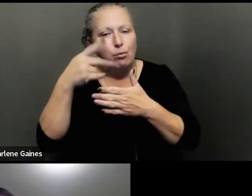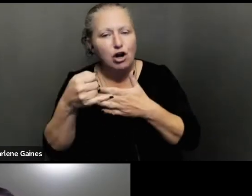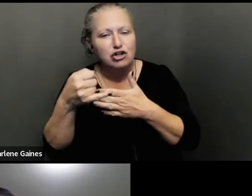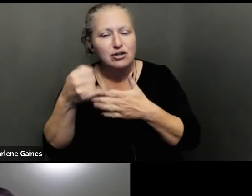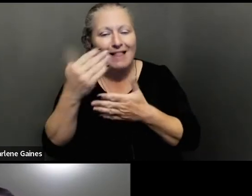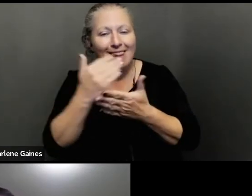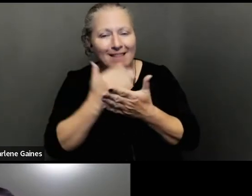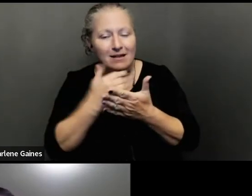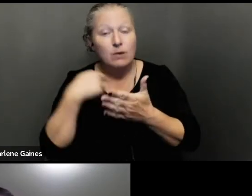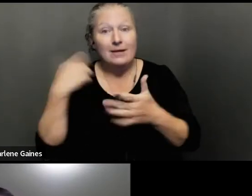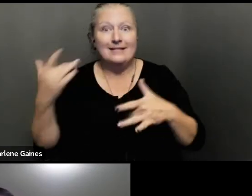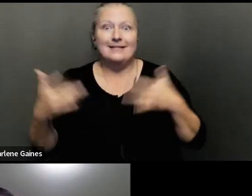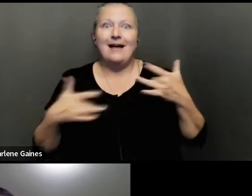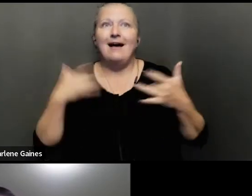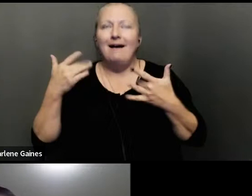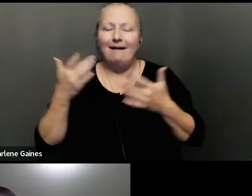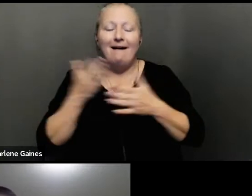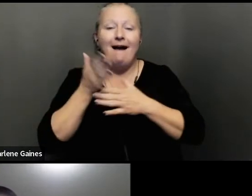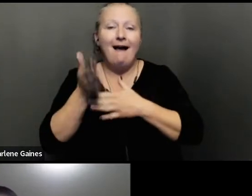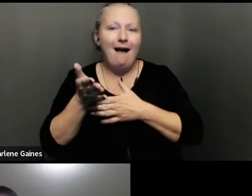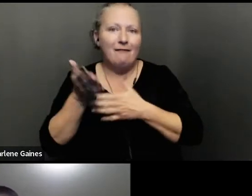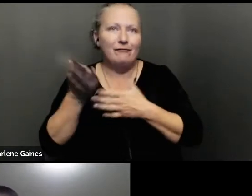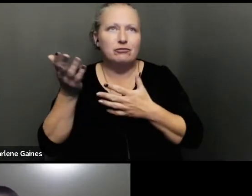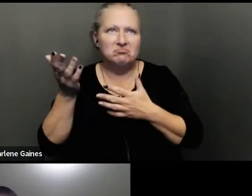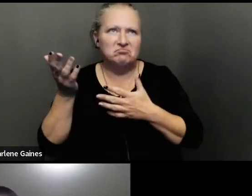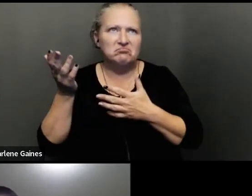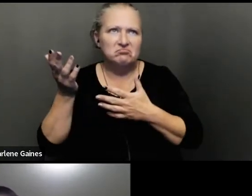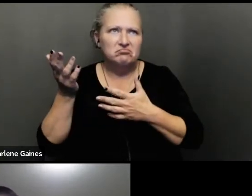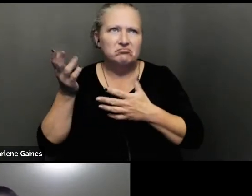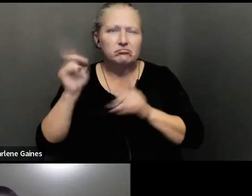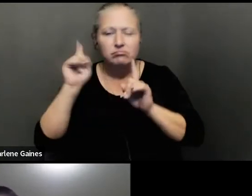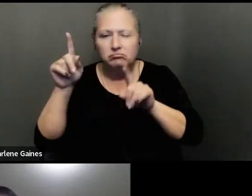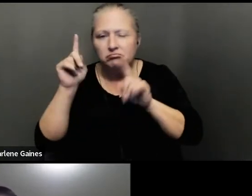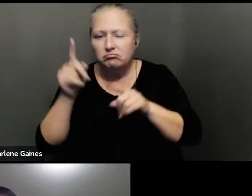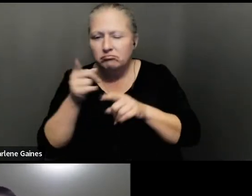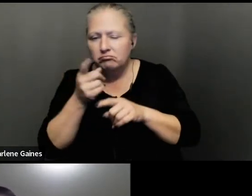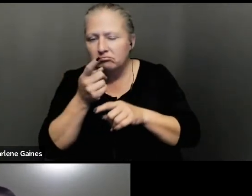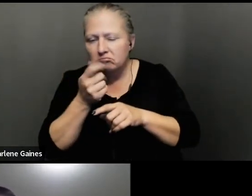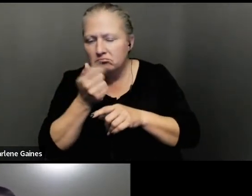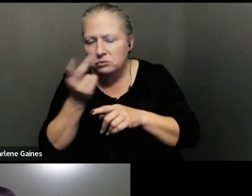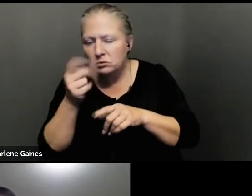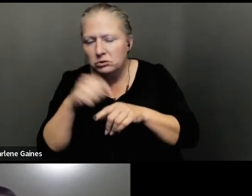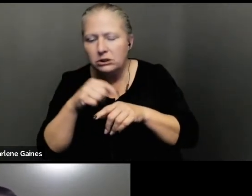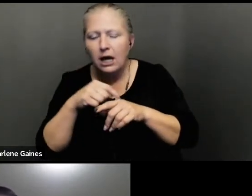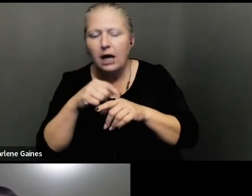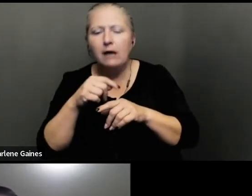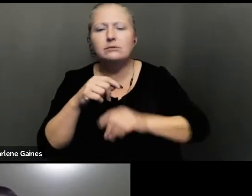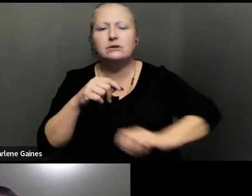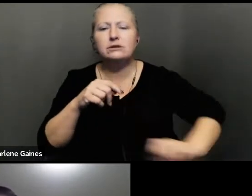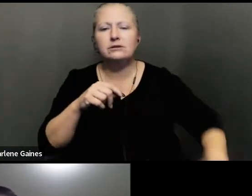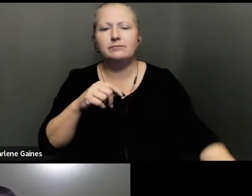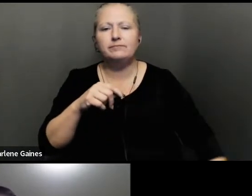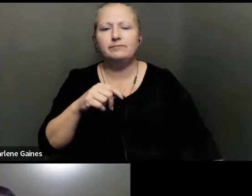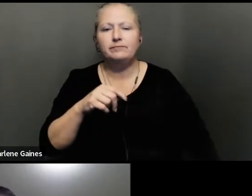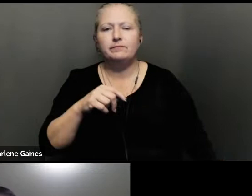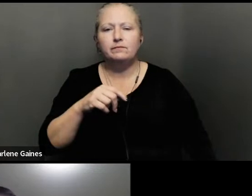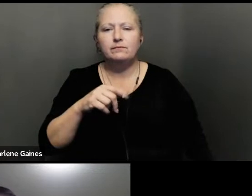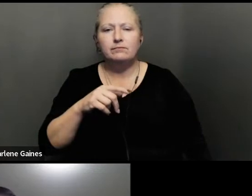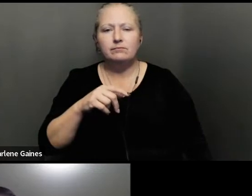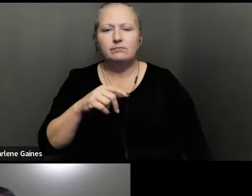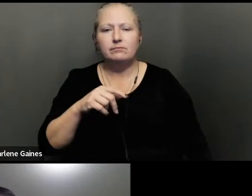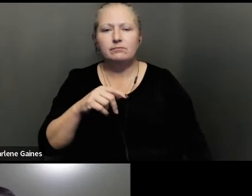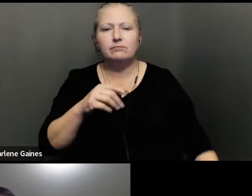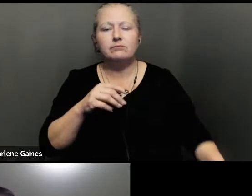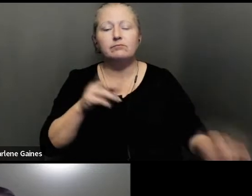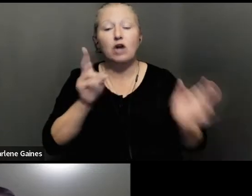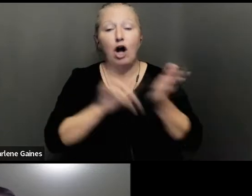really excited after going out a couple of times to bring the contract with